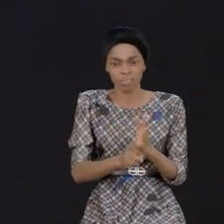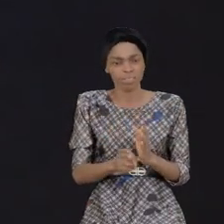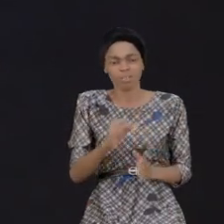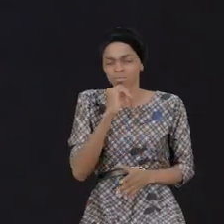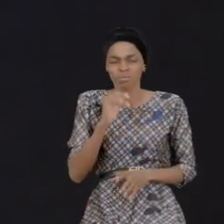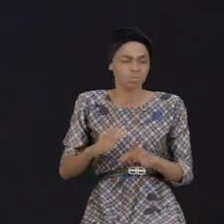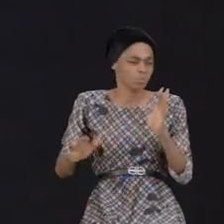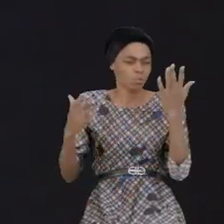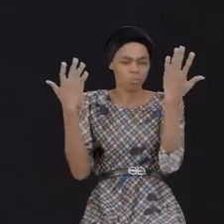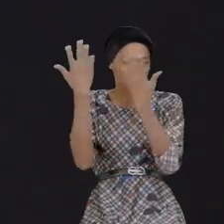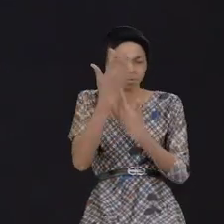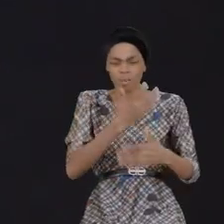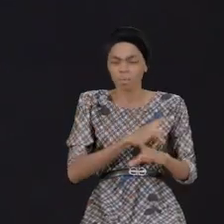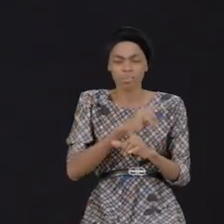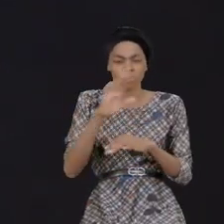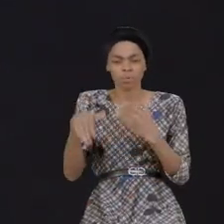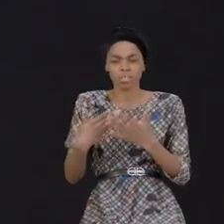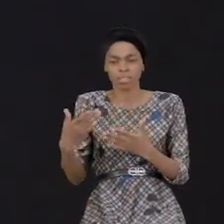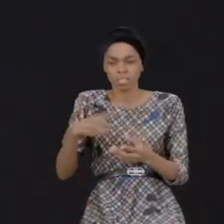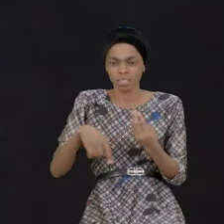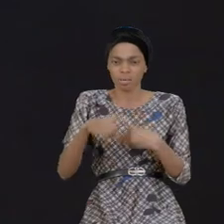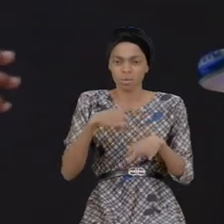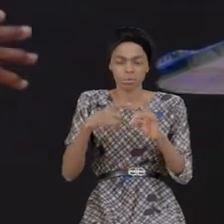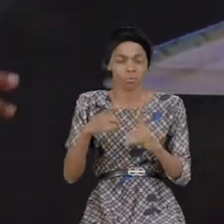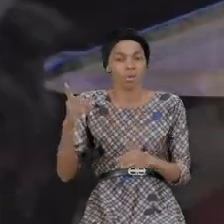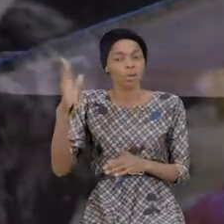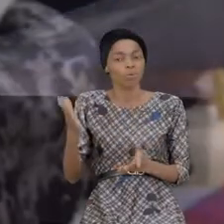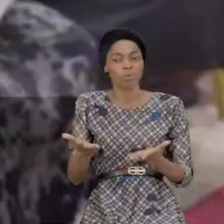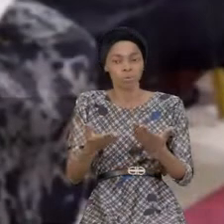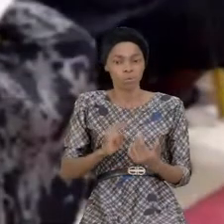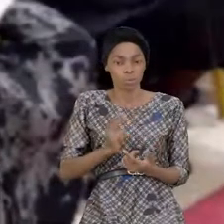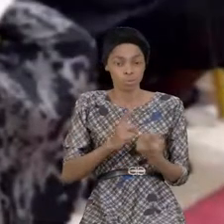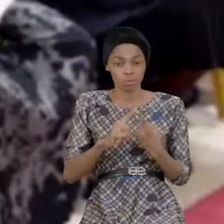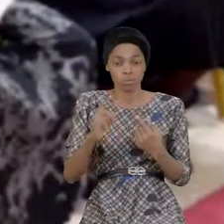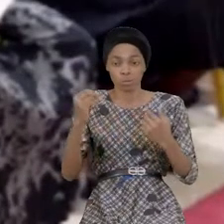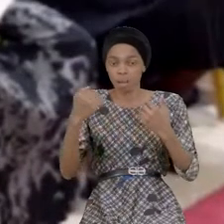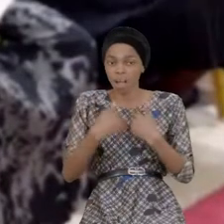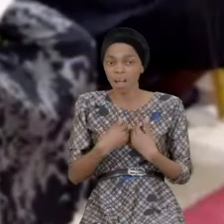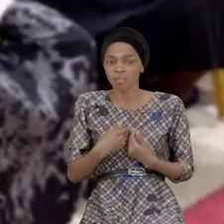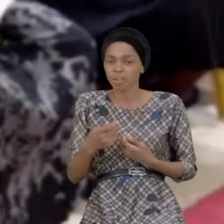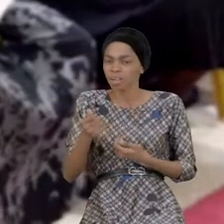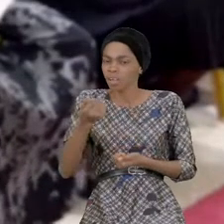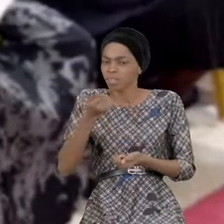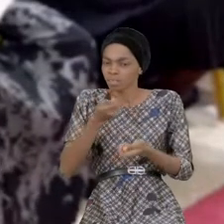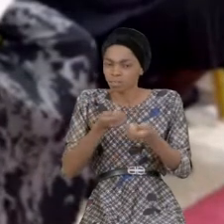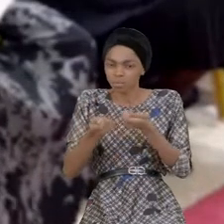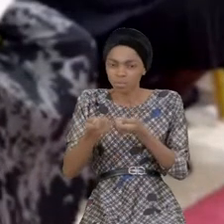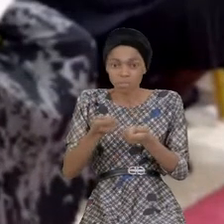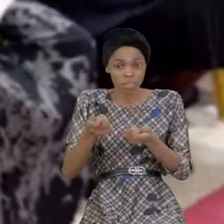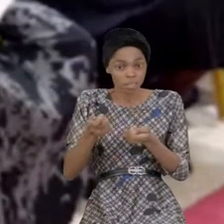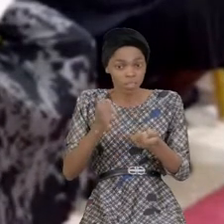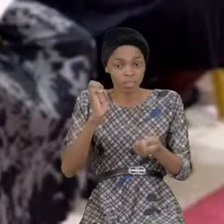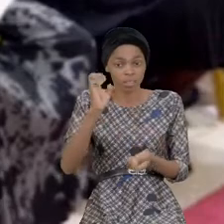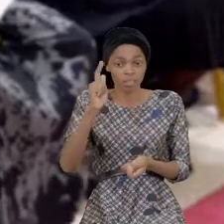about all these things that happen all around us. He wants us to have the temperance and self-control.